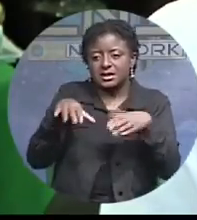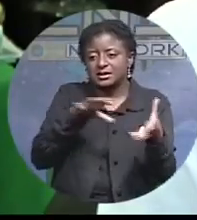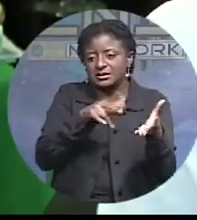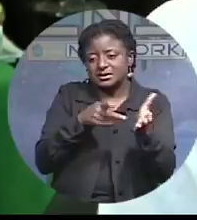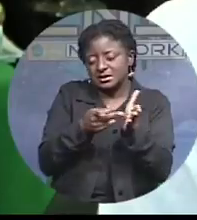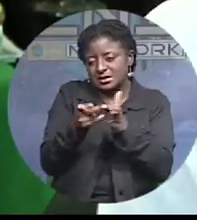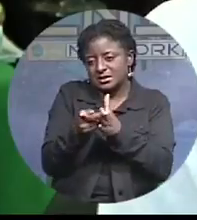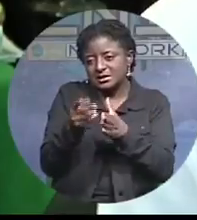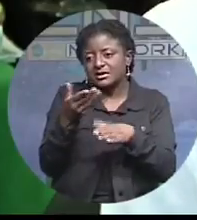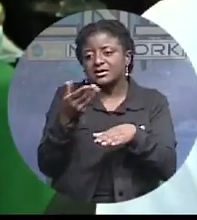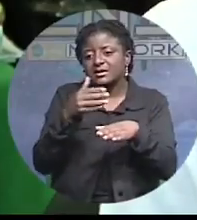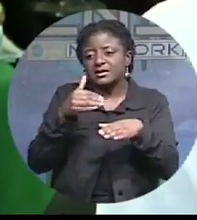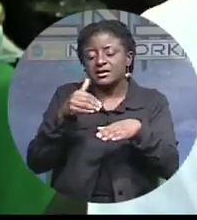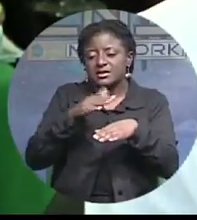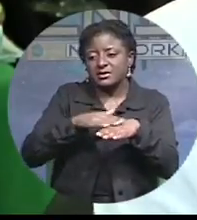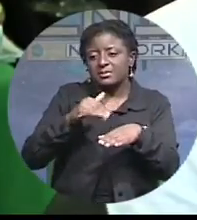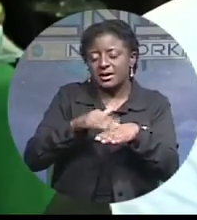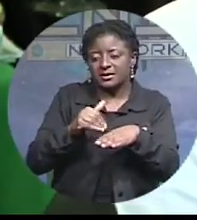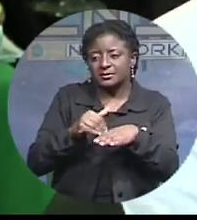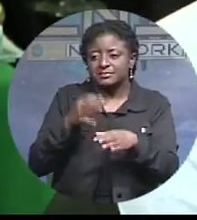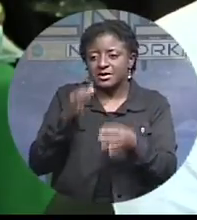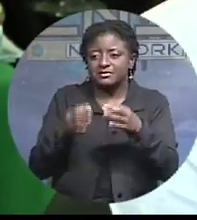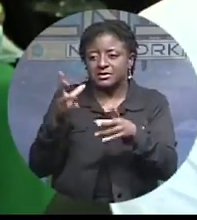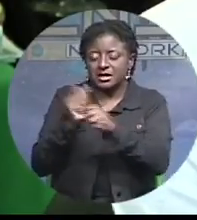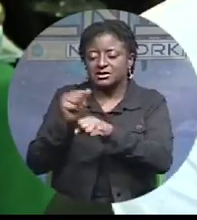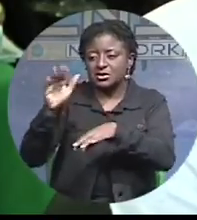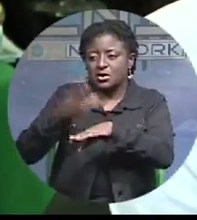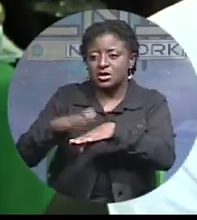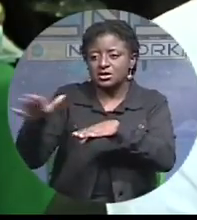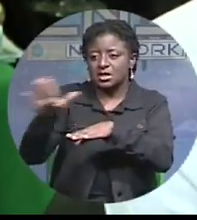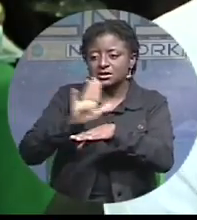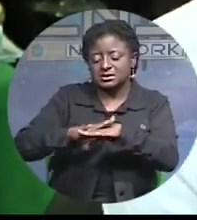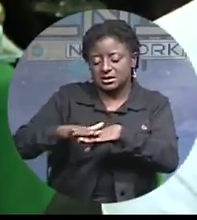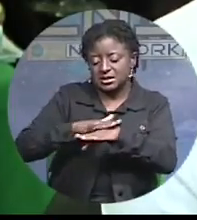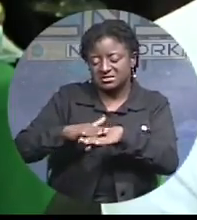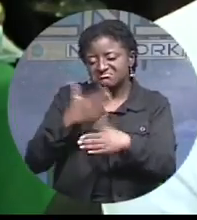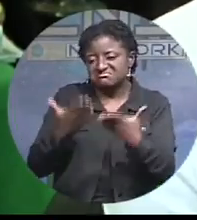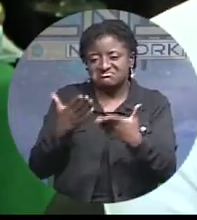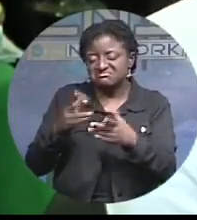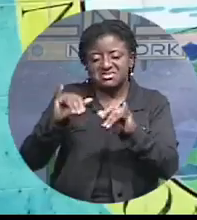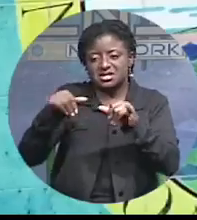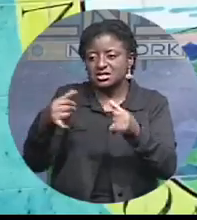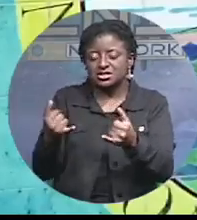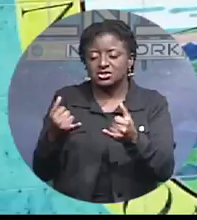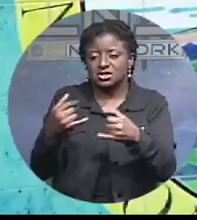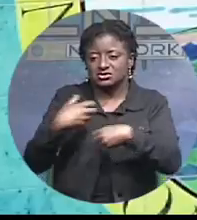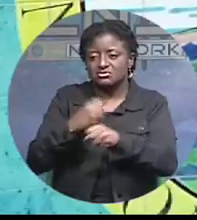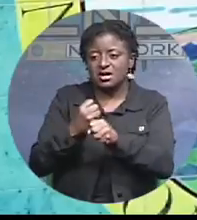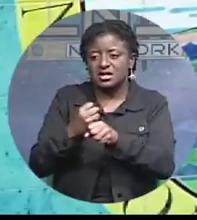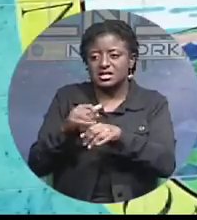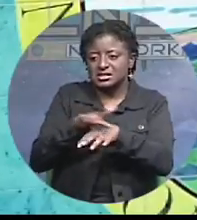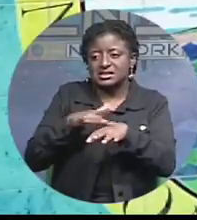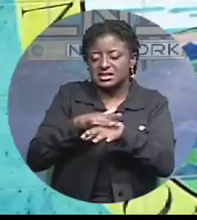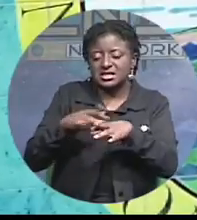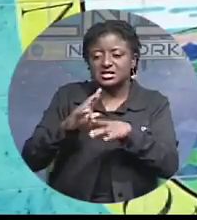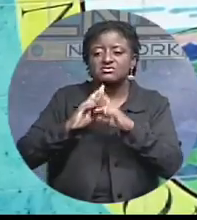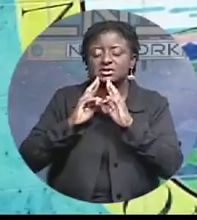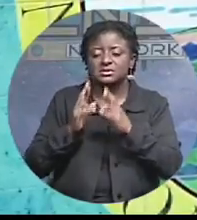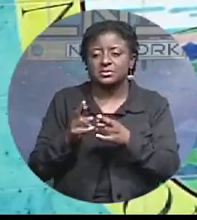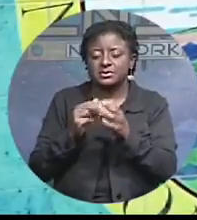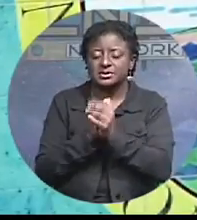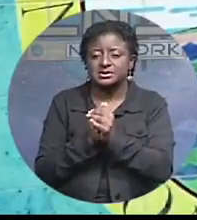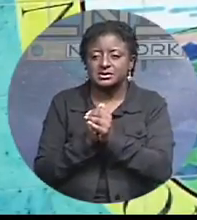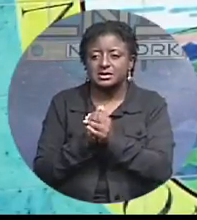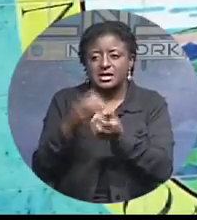skin and you don't have any open wounds, it will just cause a skin reaction. An information fact sheet